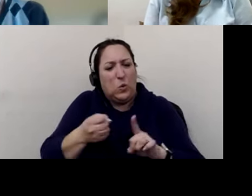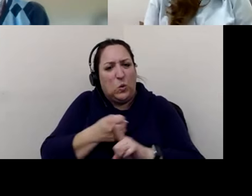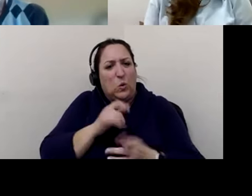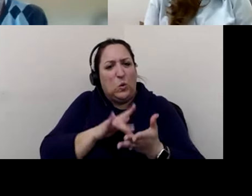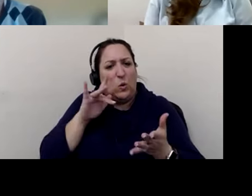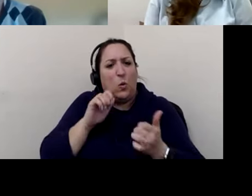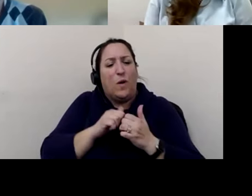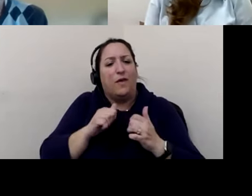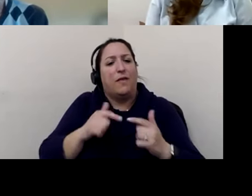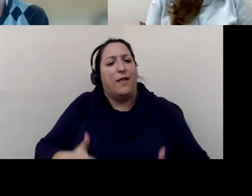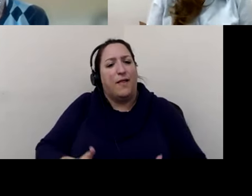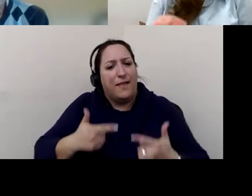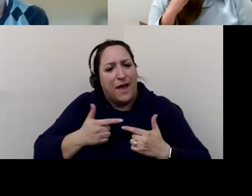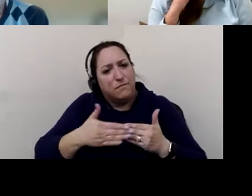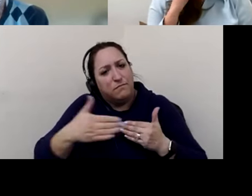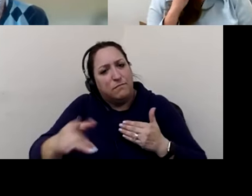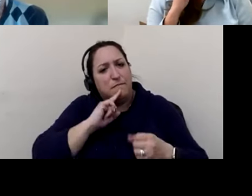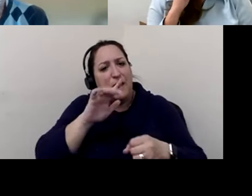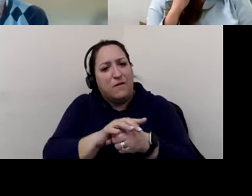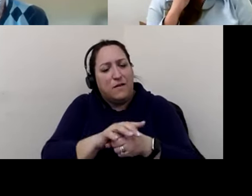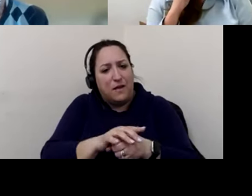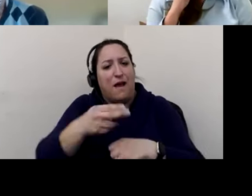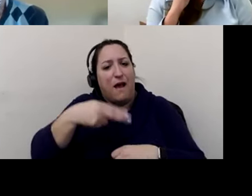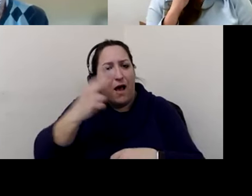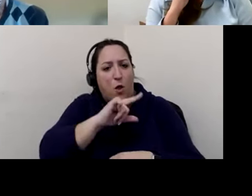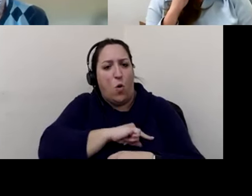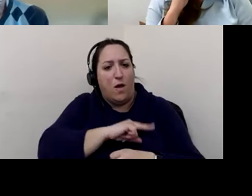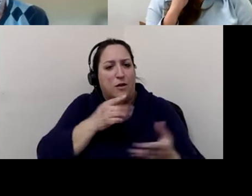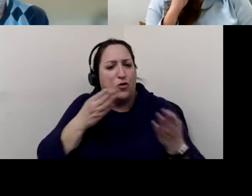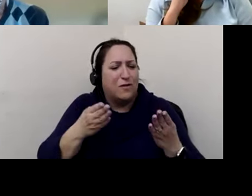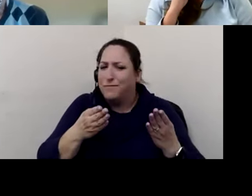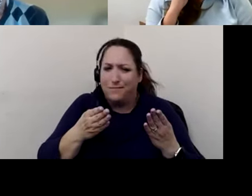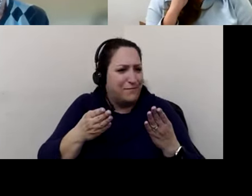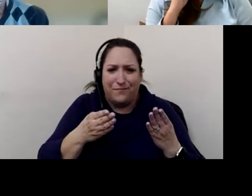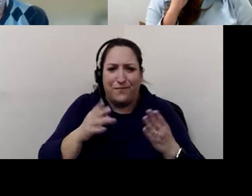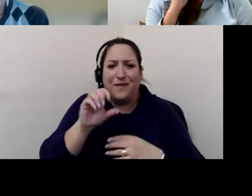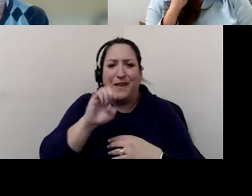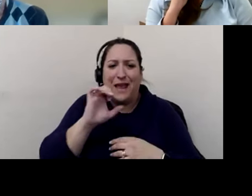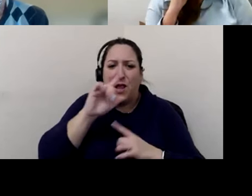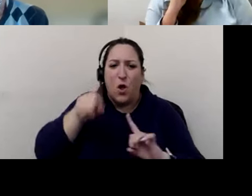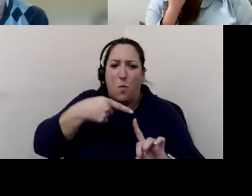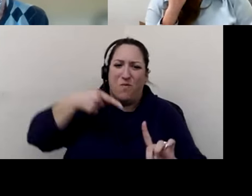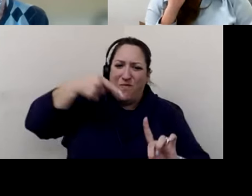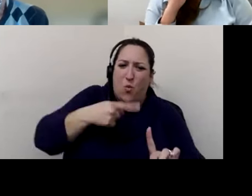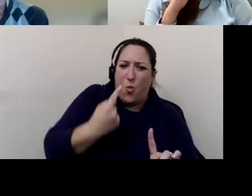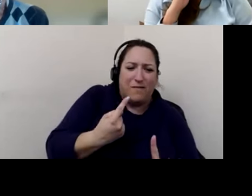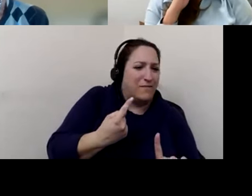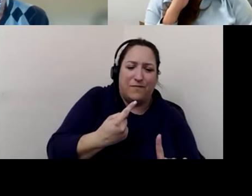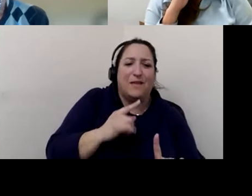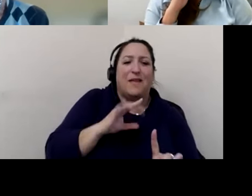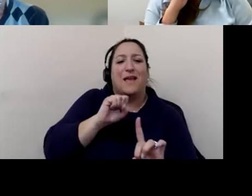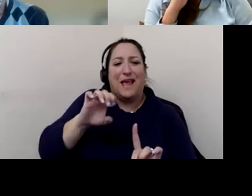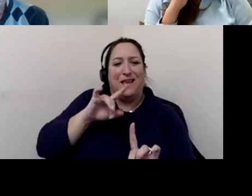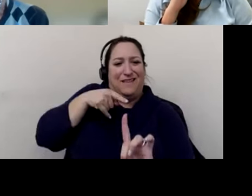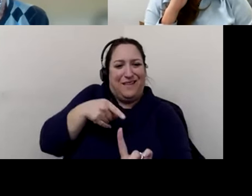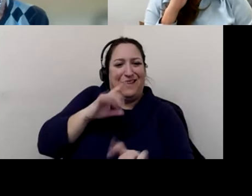a lifetime guarantee of high quality services. The case was not just about that. The case was about